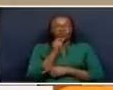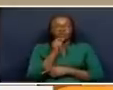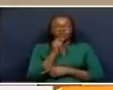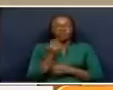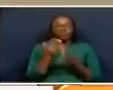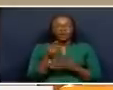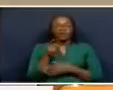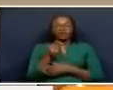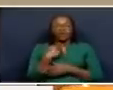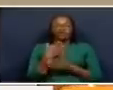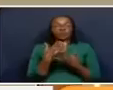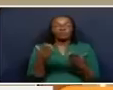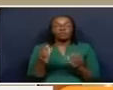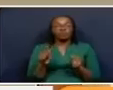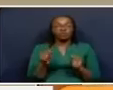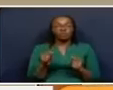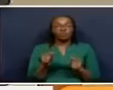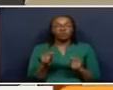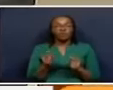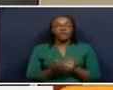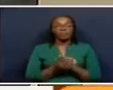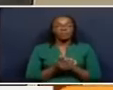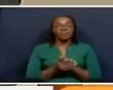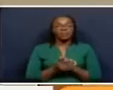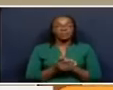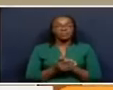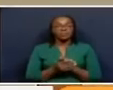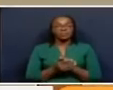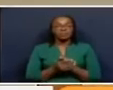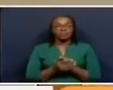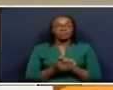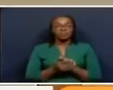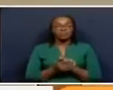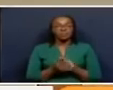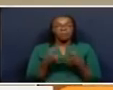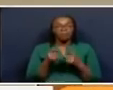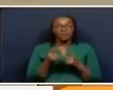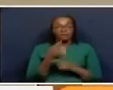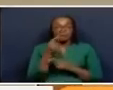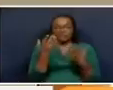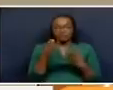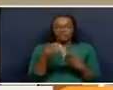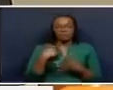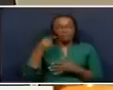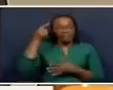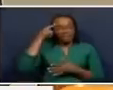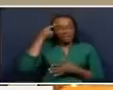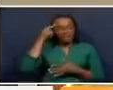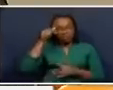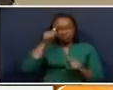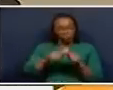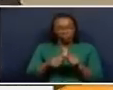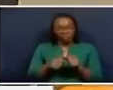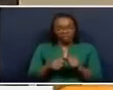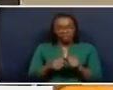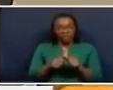areas, I wish sometimes you'd go and you find that there are no people turning up, they're out there farming. But having said that, I think it's, remember that it's, a lot of